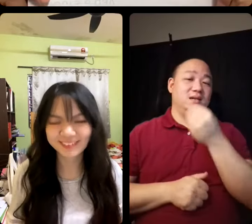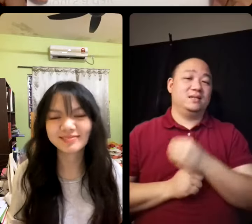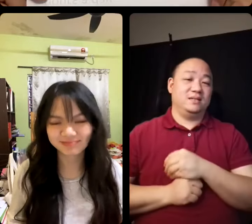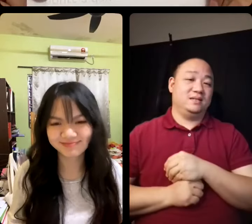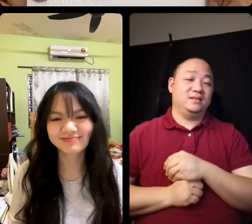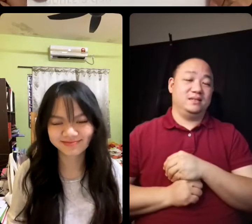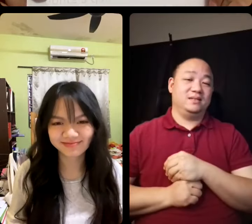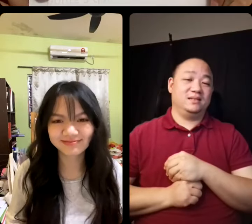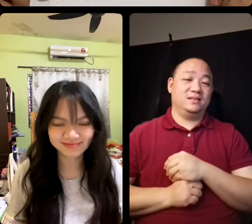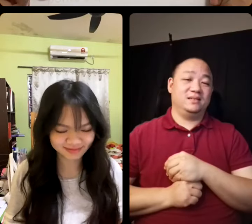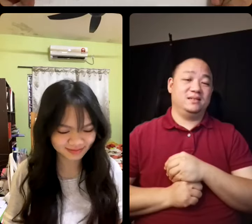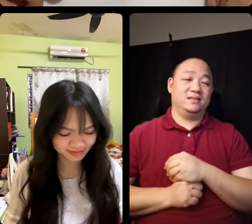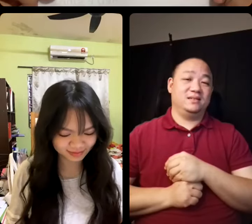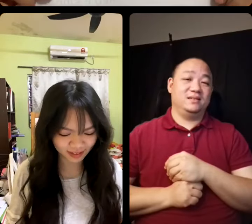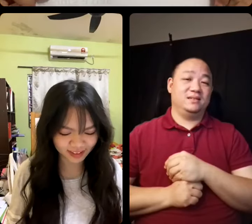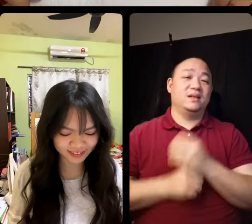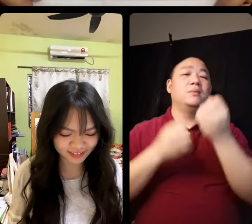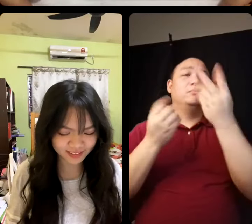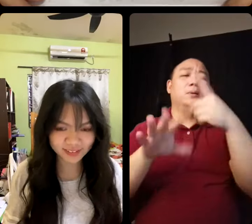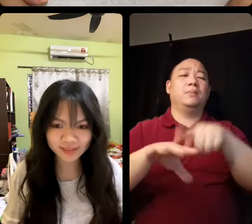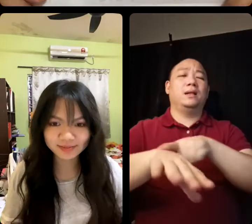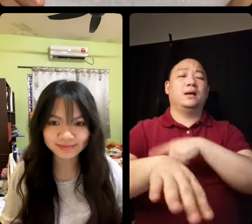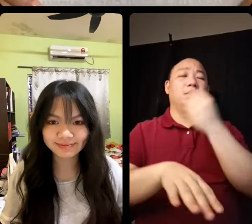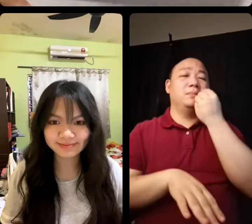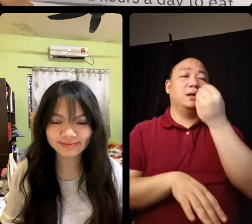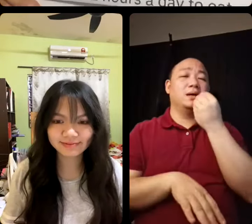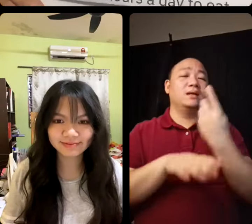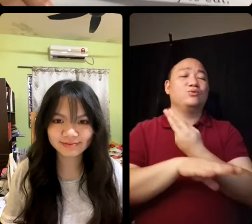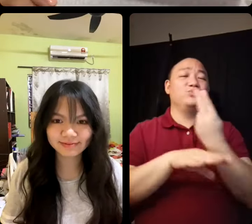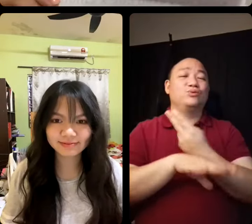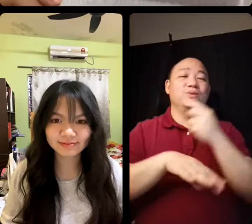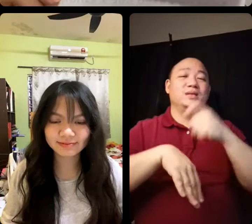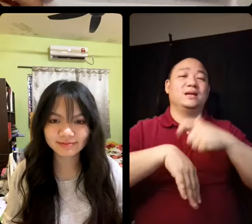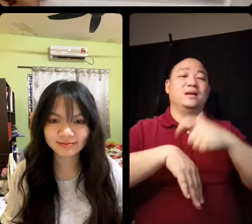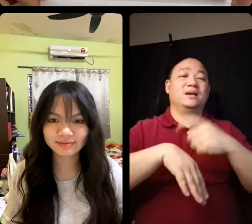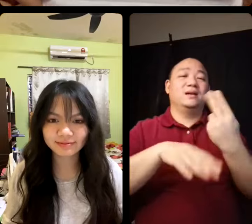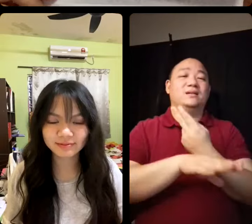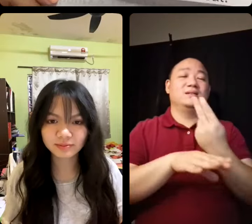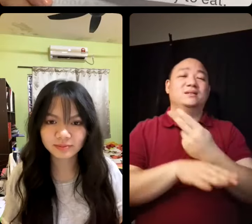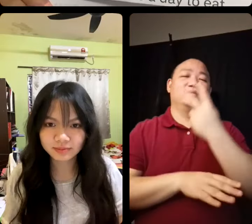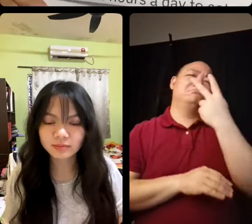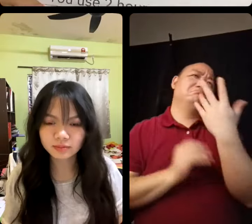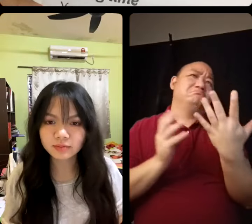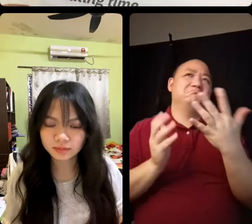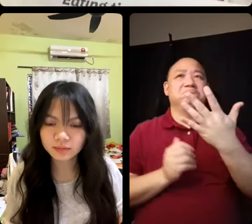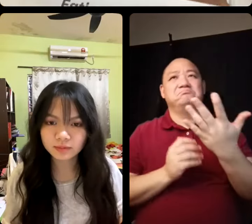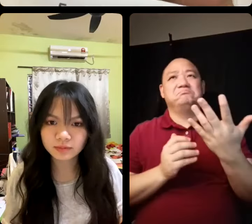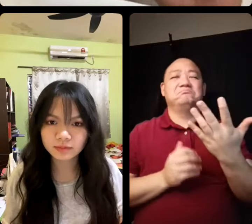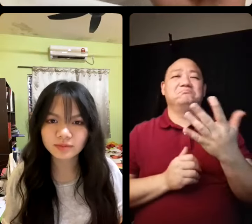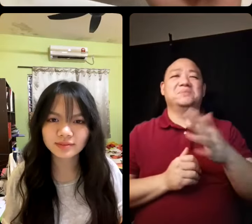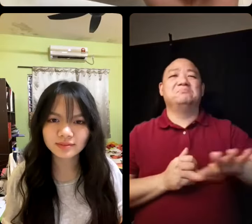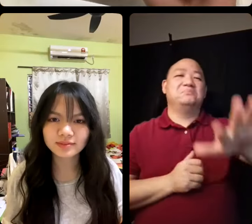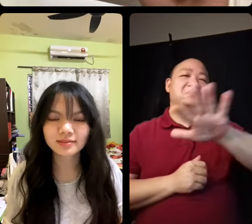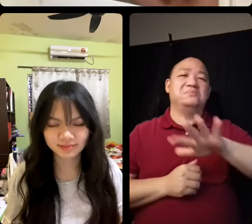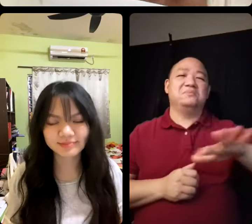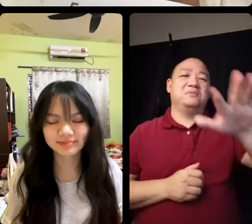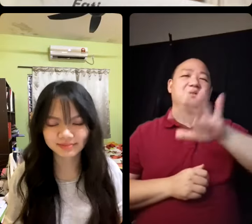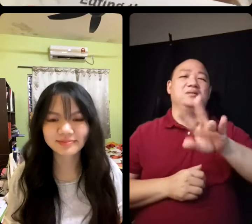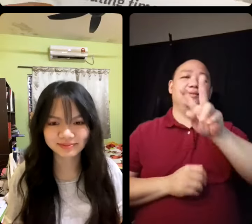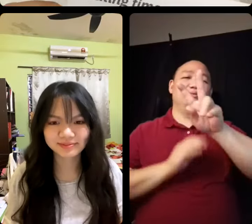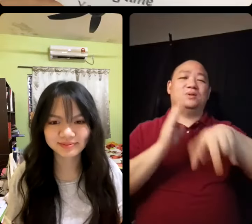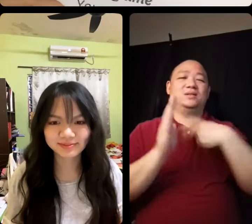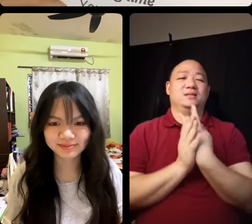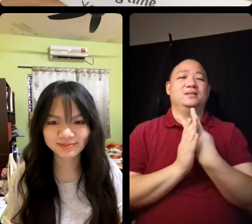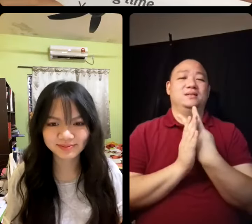makan. How much time we spend to eat? So here, I kira 2 jam je. Kita kira 2 jam, which sometimes you guys do more, right? Kalau hang out